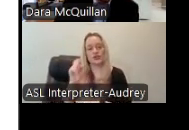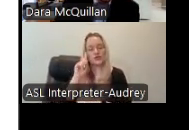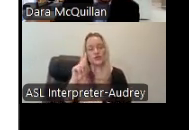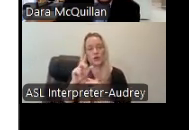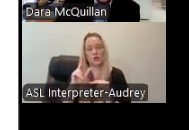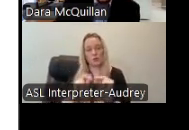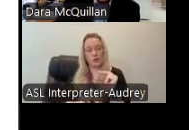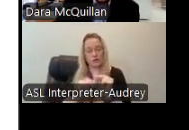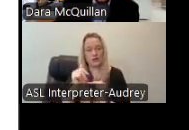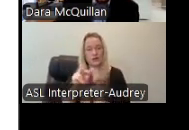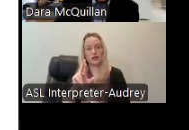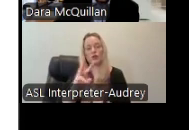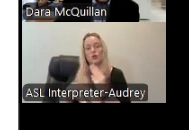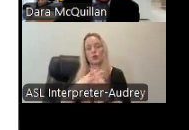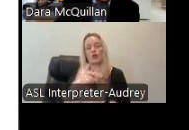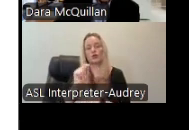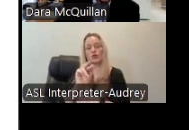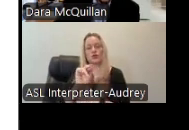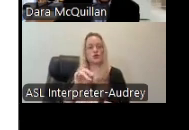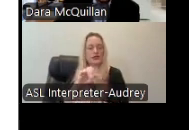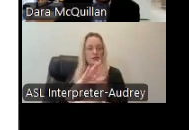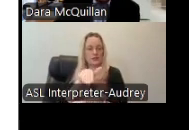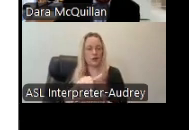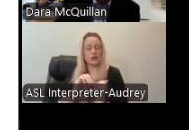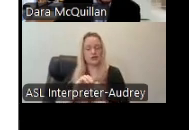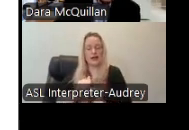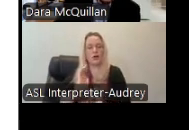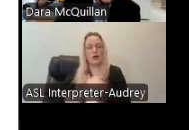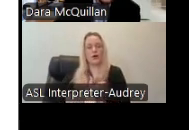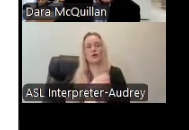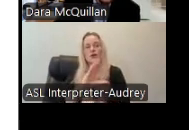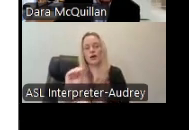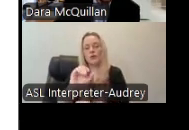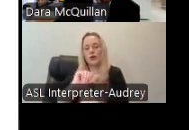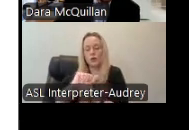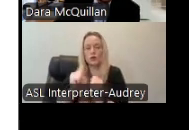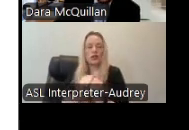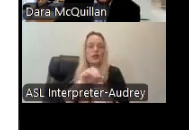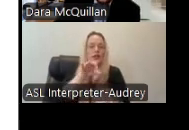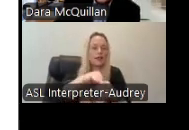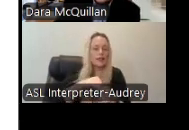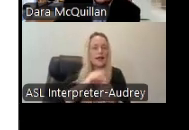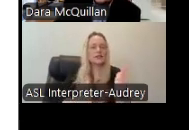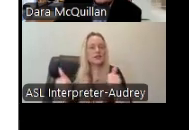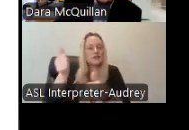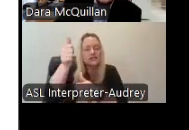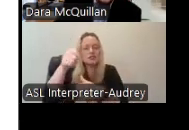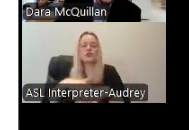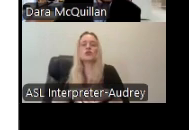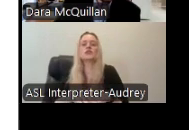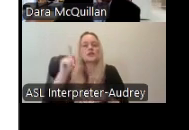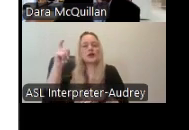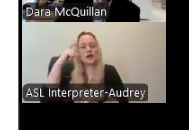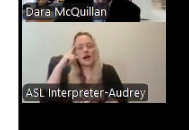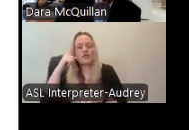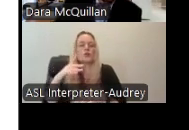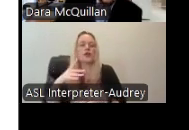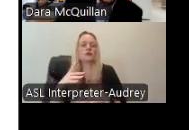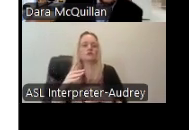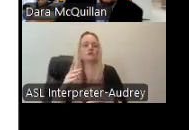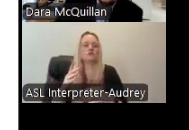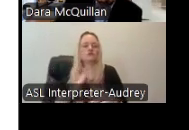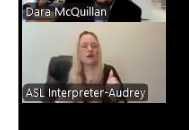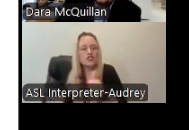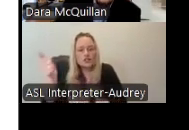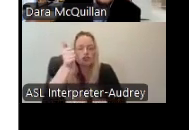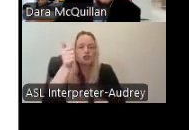Center was the way that our company was able to work with elected officials, with government officials, with